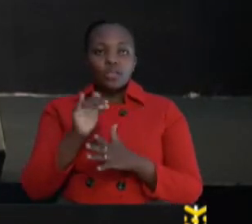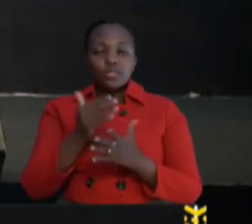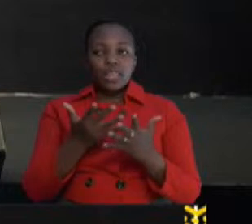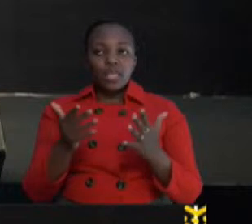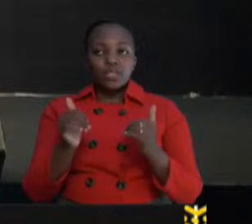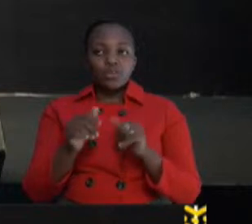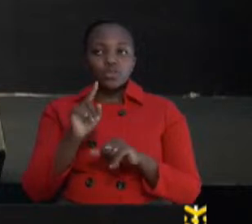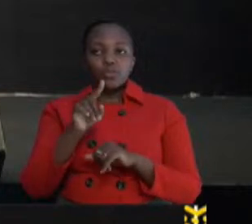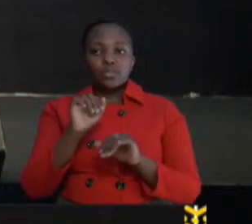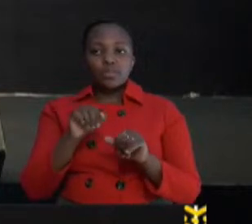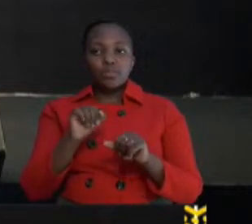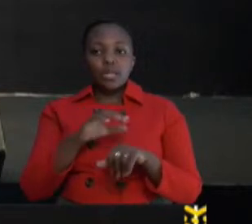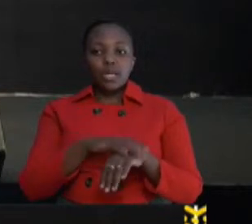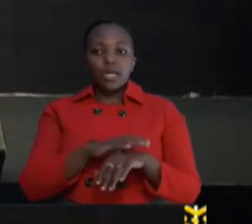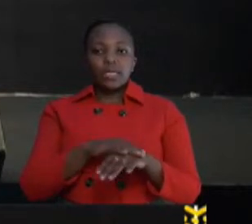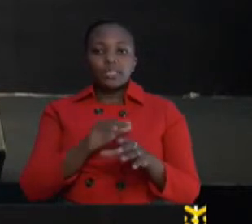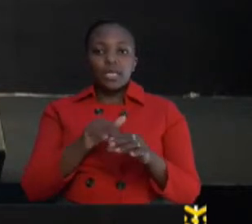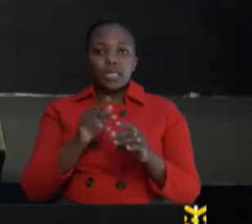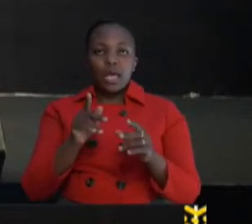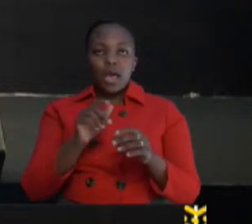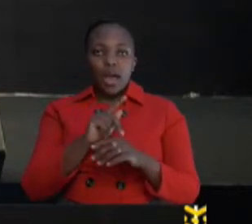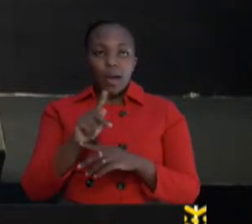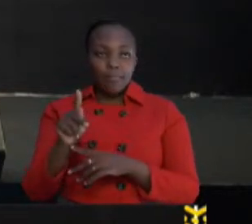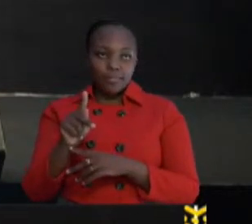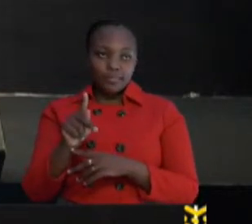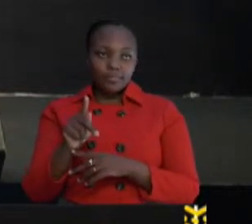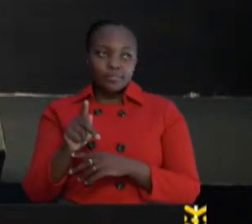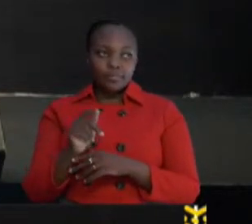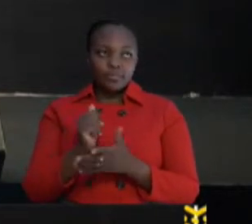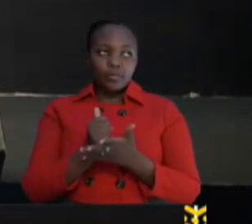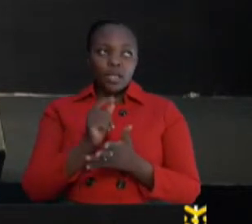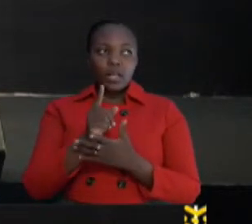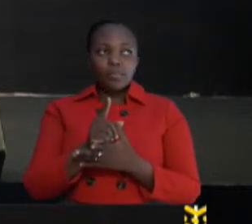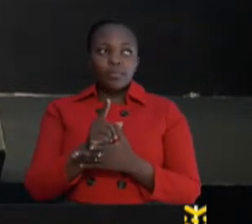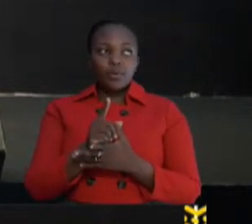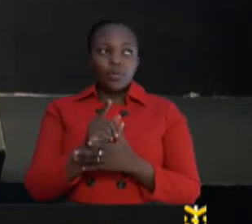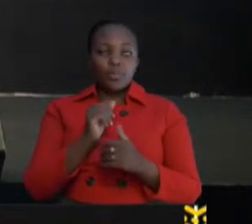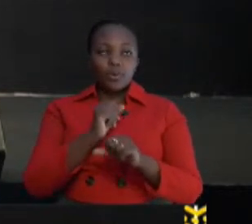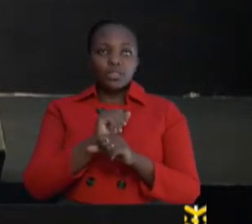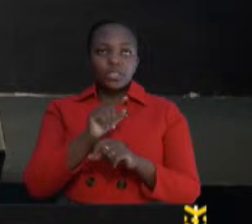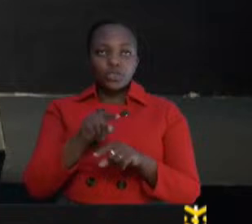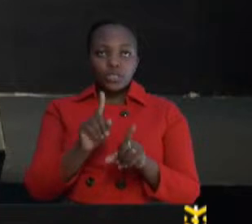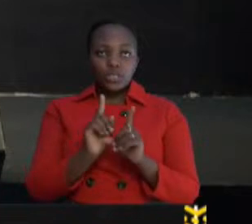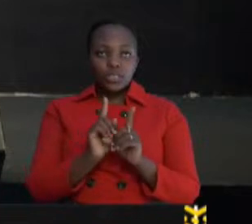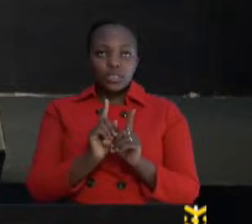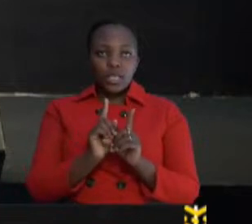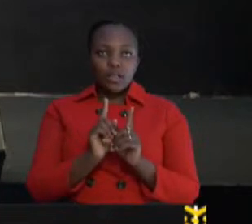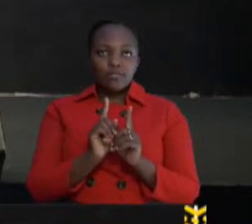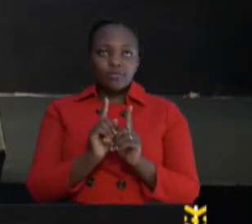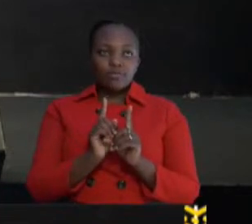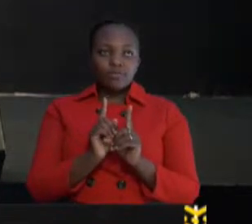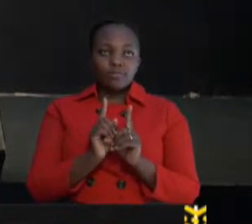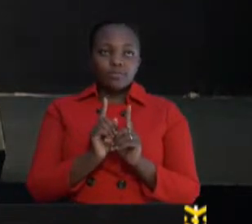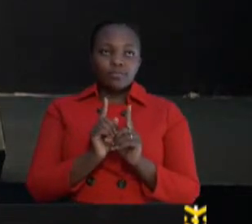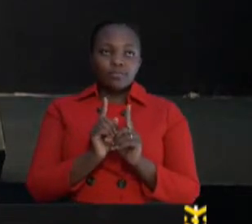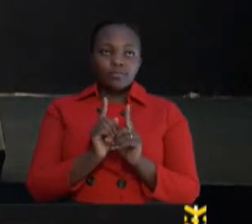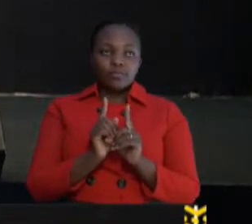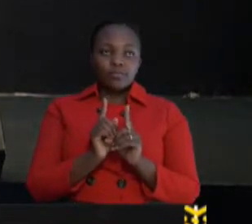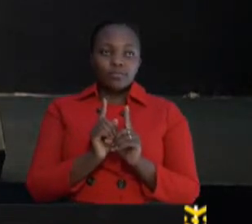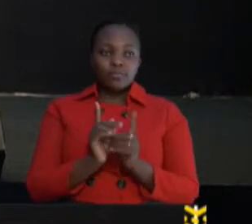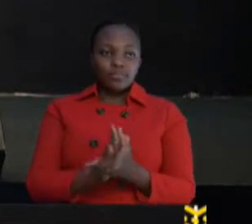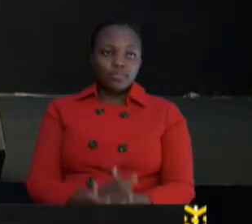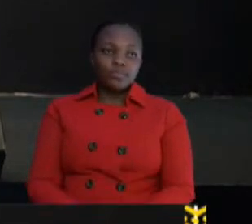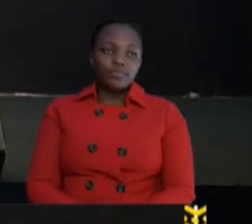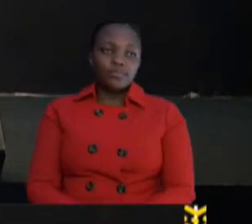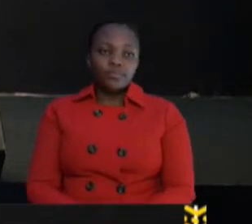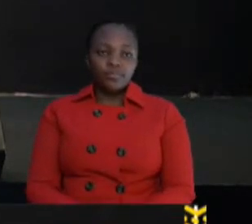find within the app, and it will help you, protect yourself, protect your content, and make sure that the